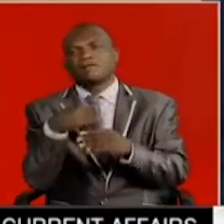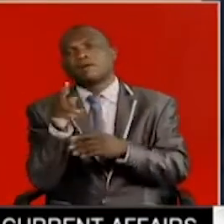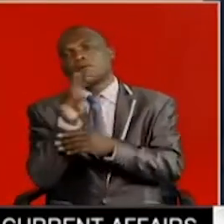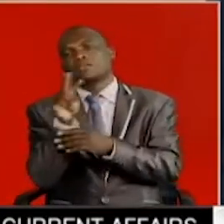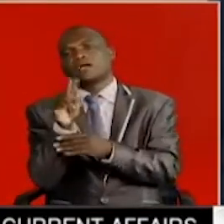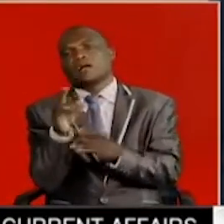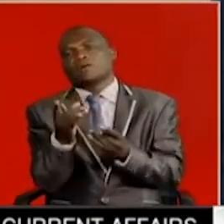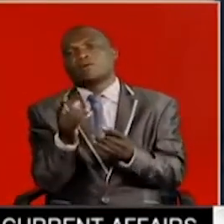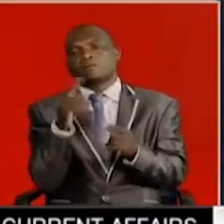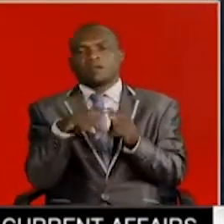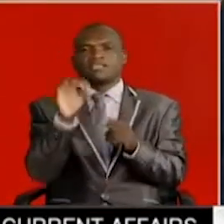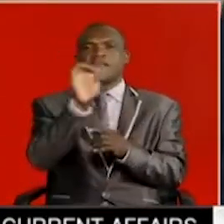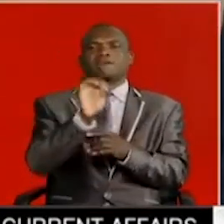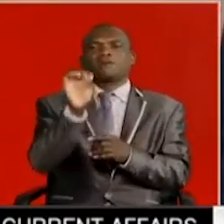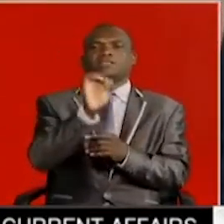and evaluation,